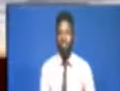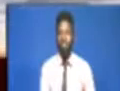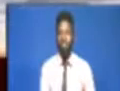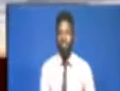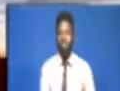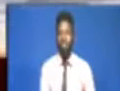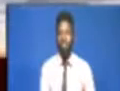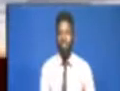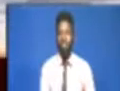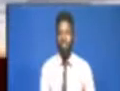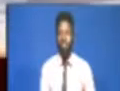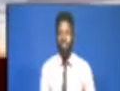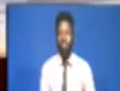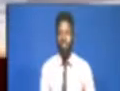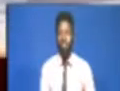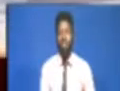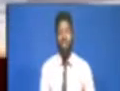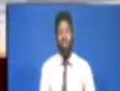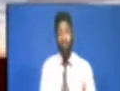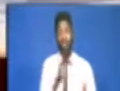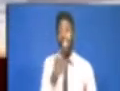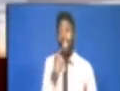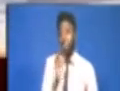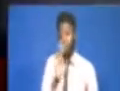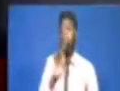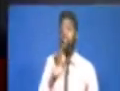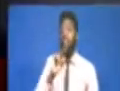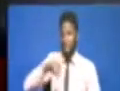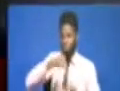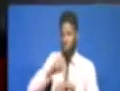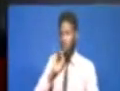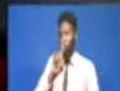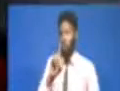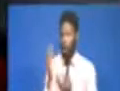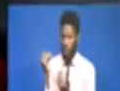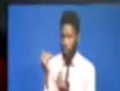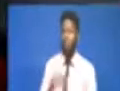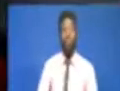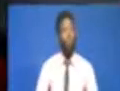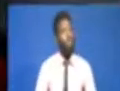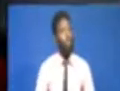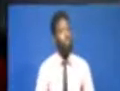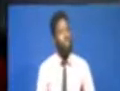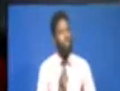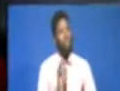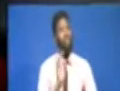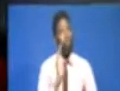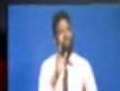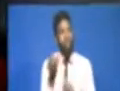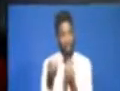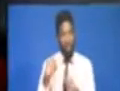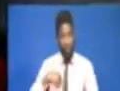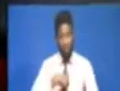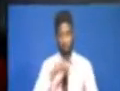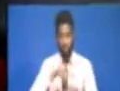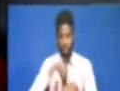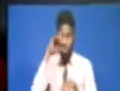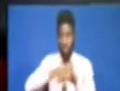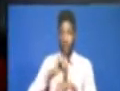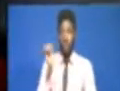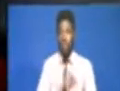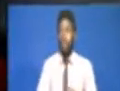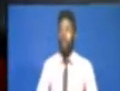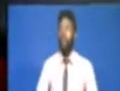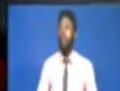Yeah. You say your national ID is on the way? Yes, it's on the way. You'll give it to us when it arrives.